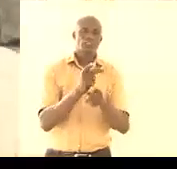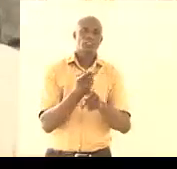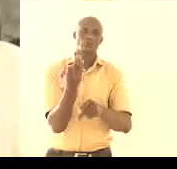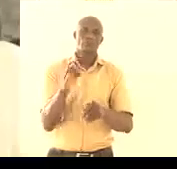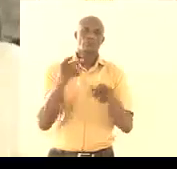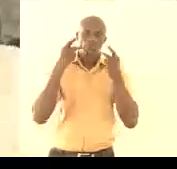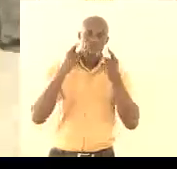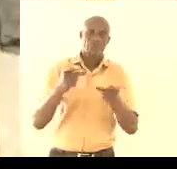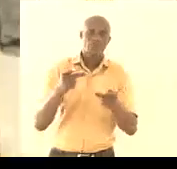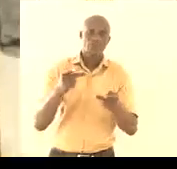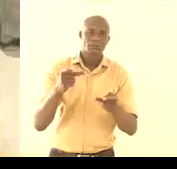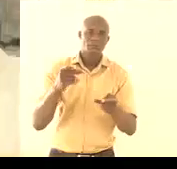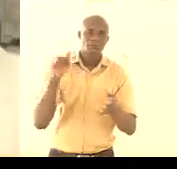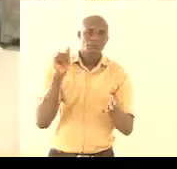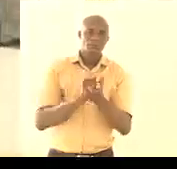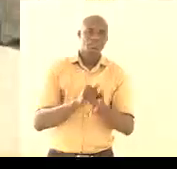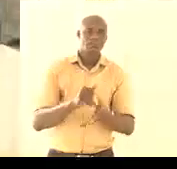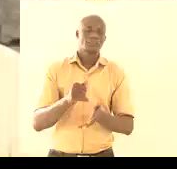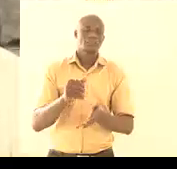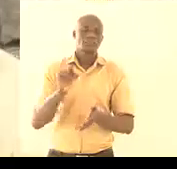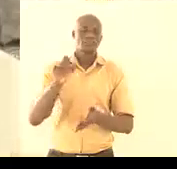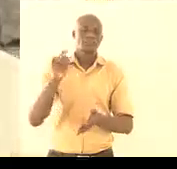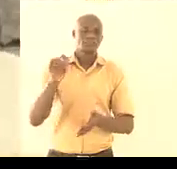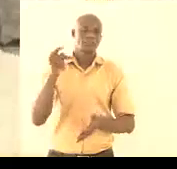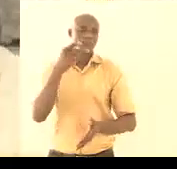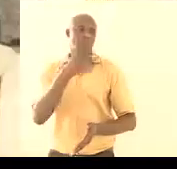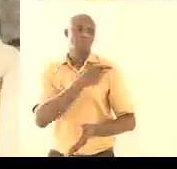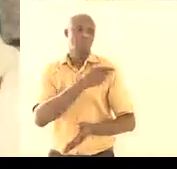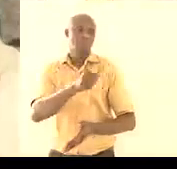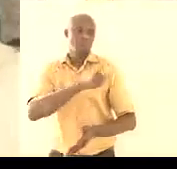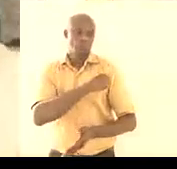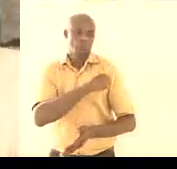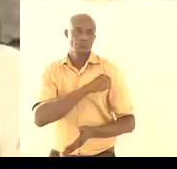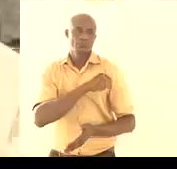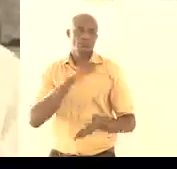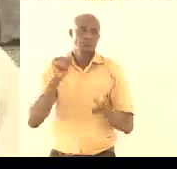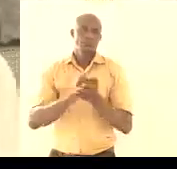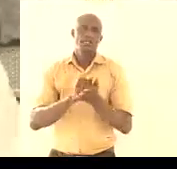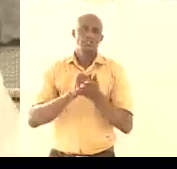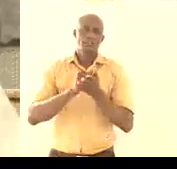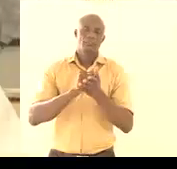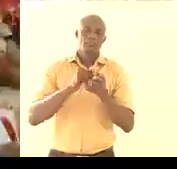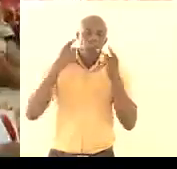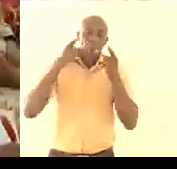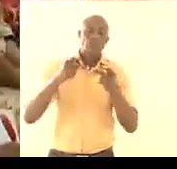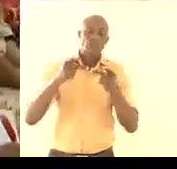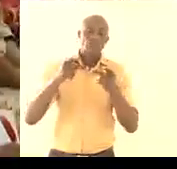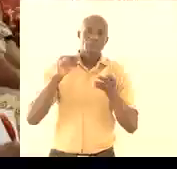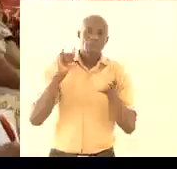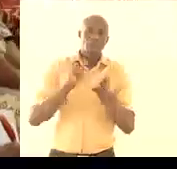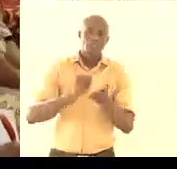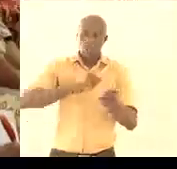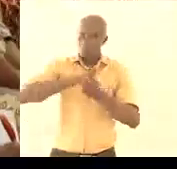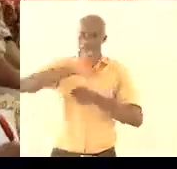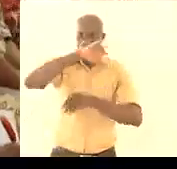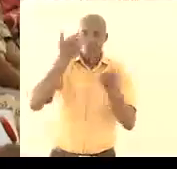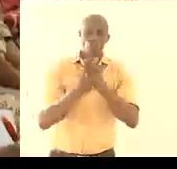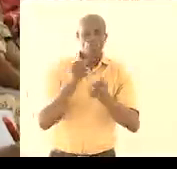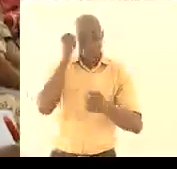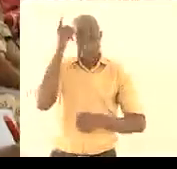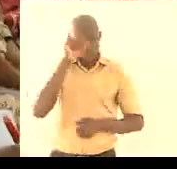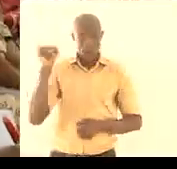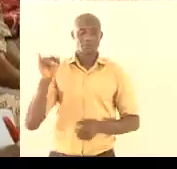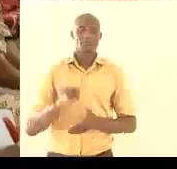peace that St. Paul says to the Philippians, the peace that surpasses understanding.